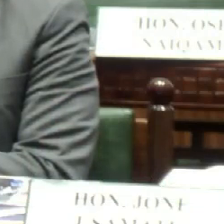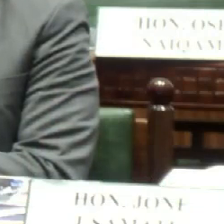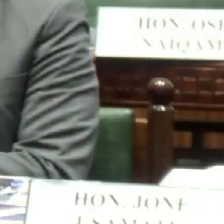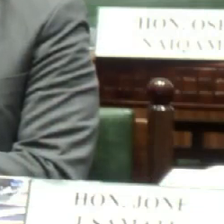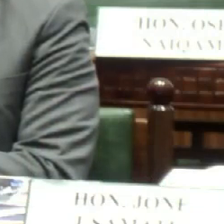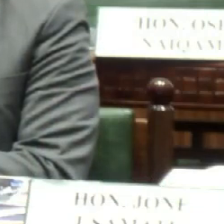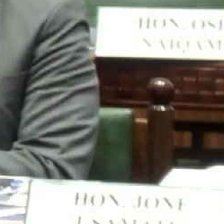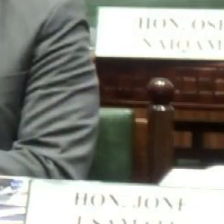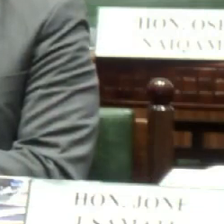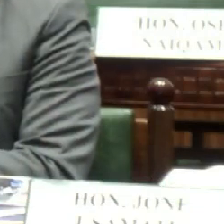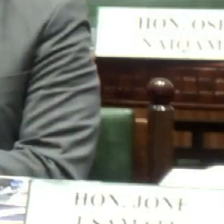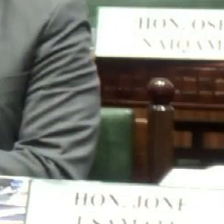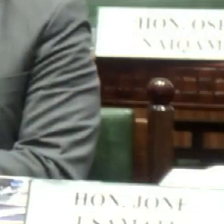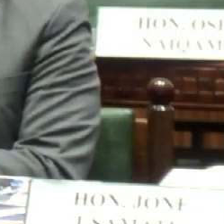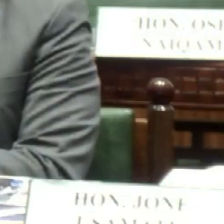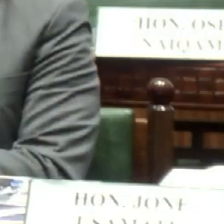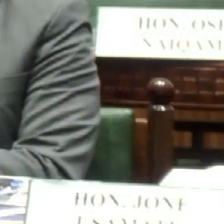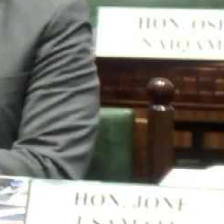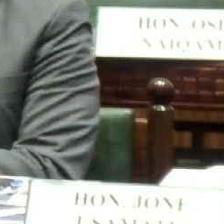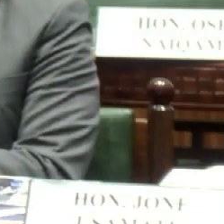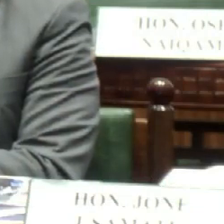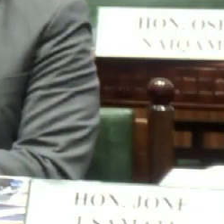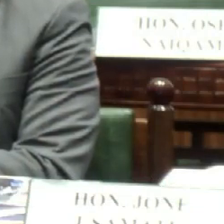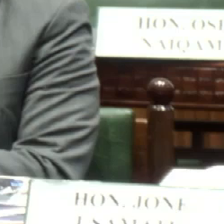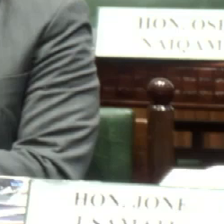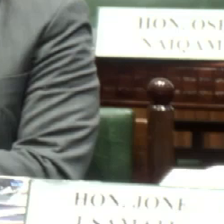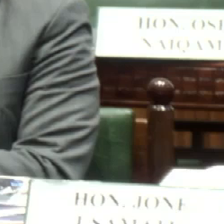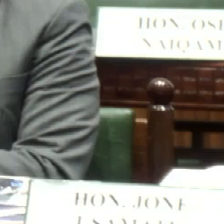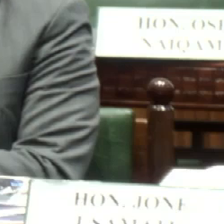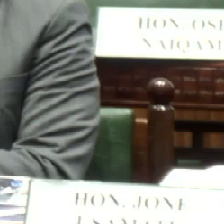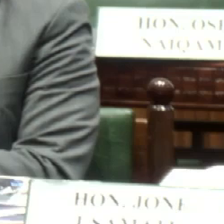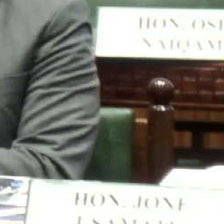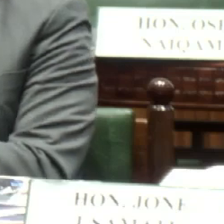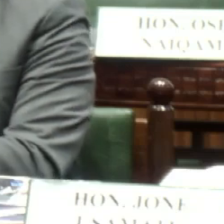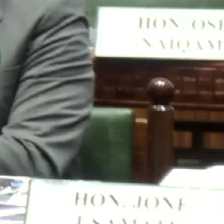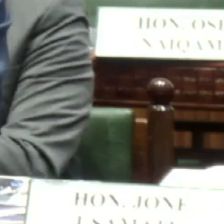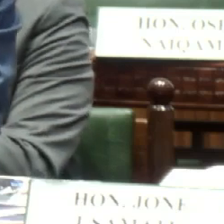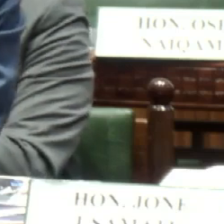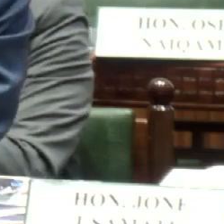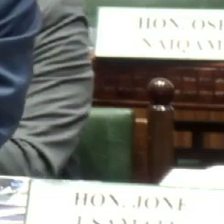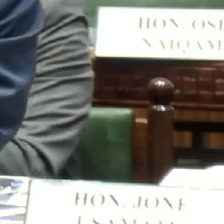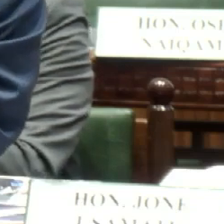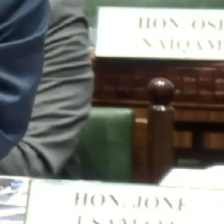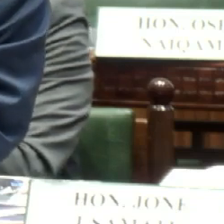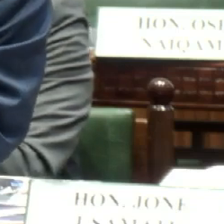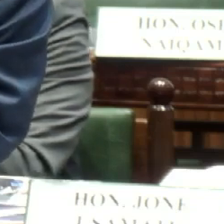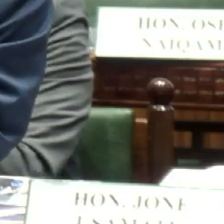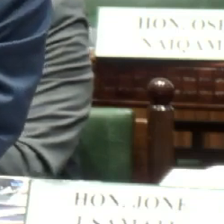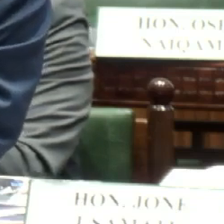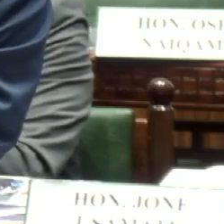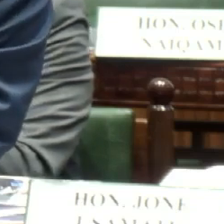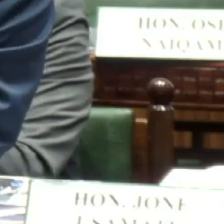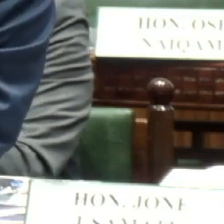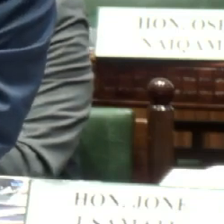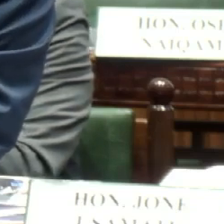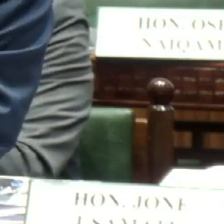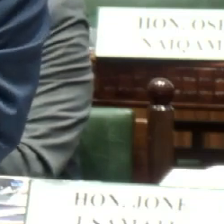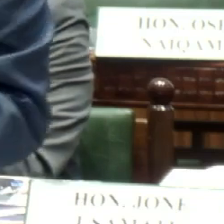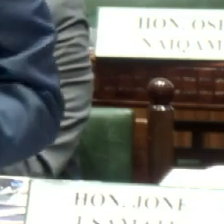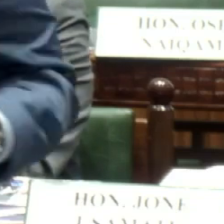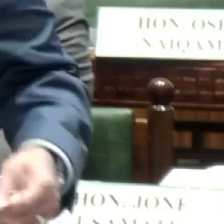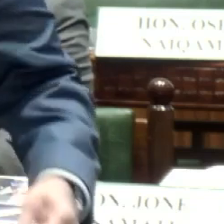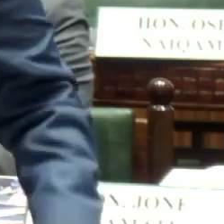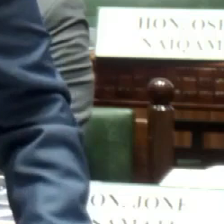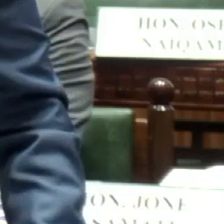of quarantine at sea, with another over 100 yachts and super yachts already headed to Fiji. And our Pacific pathway is